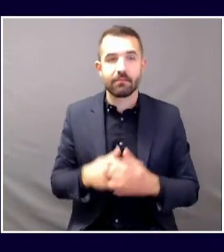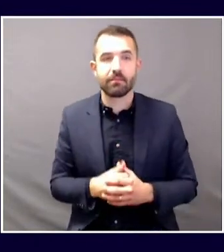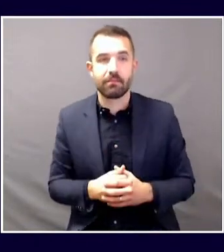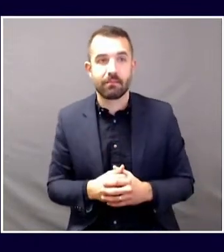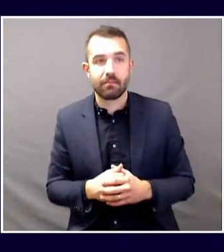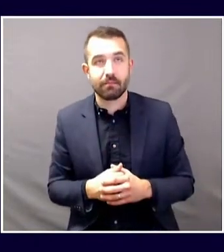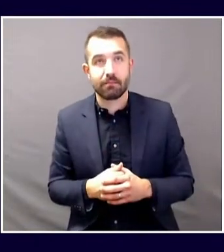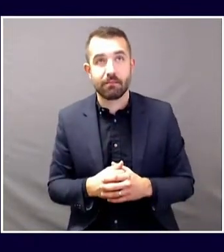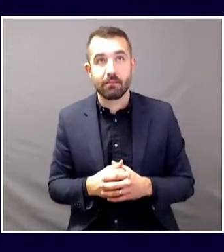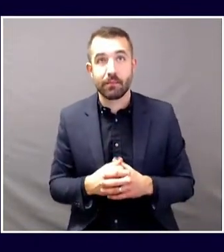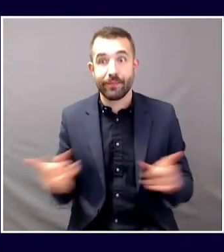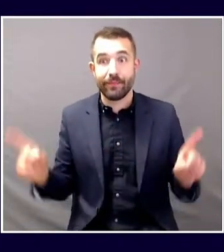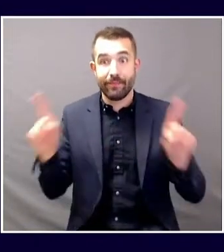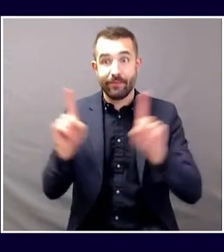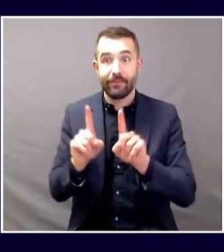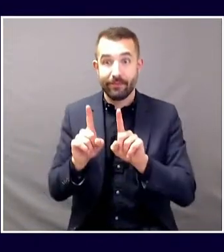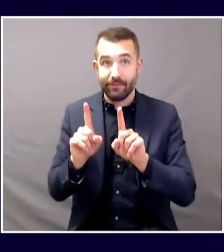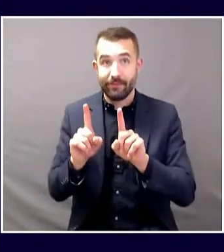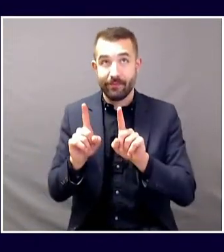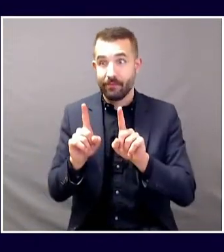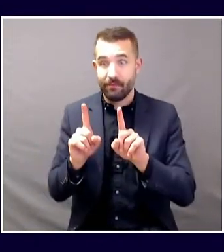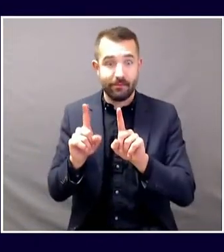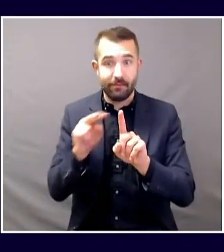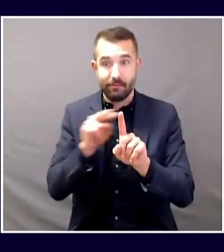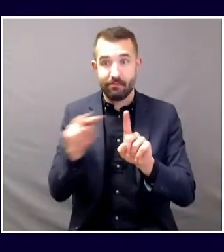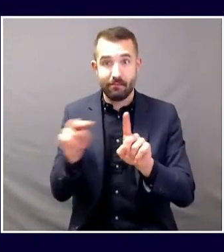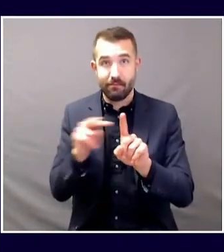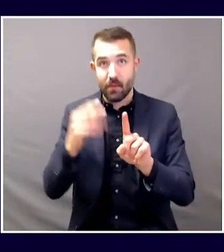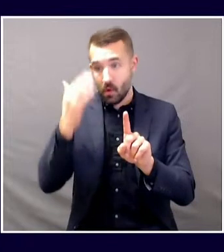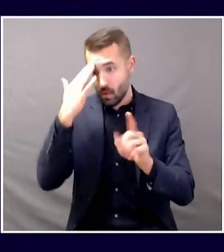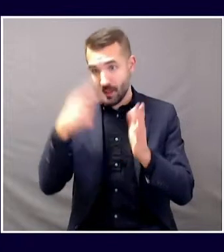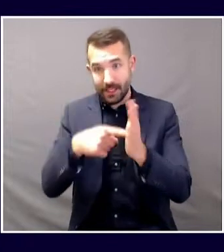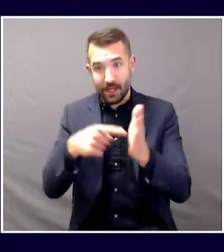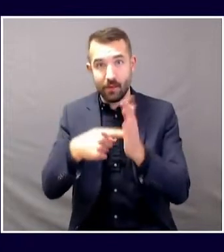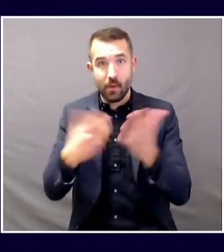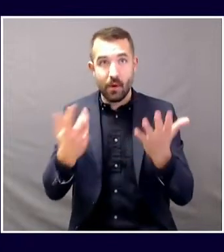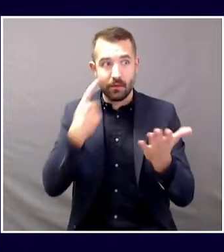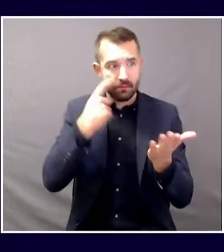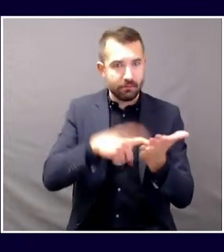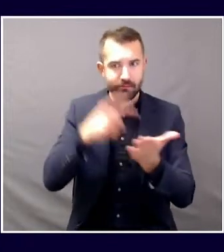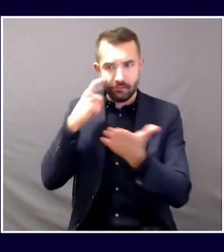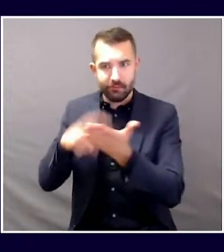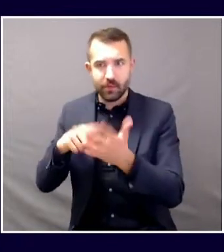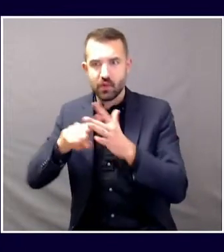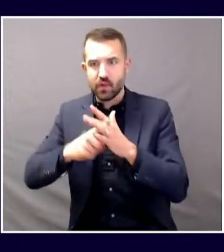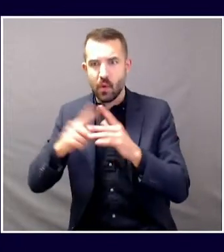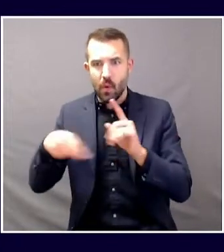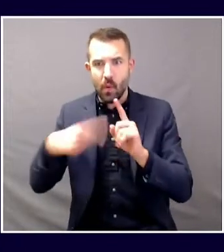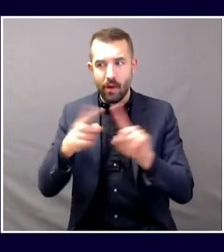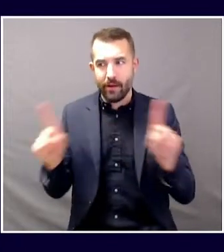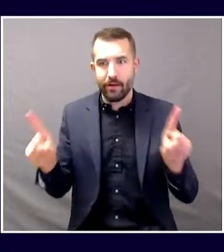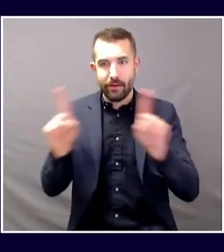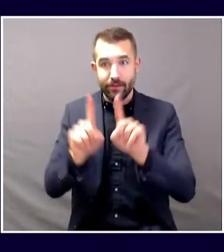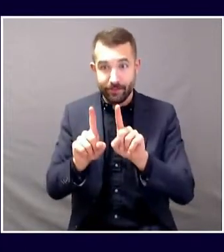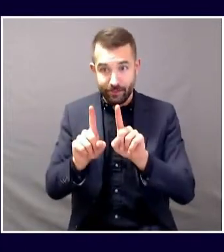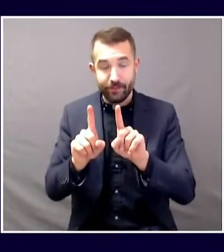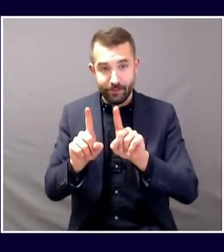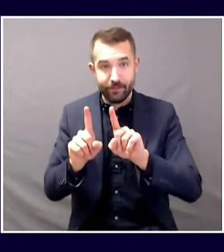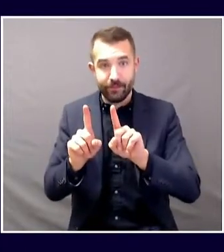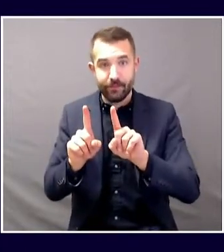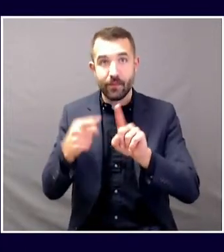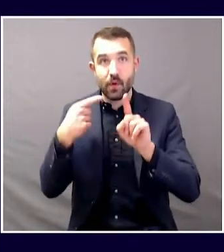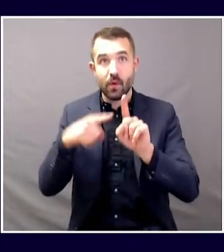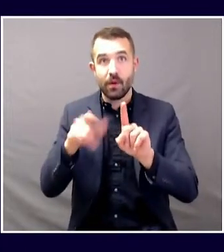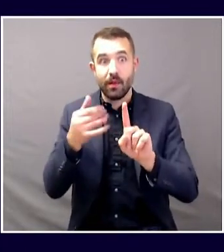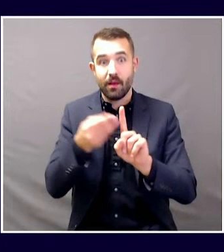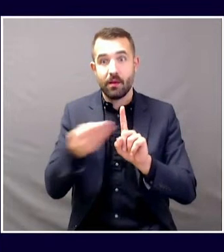B to see if their symptom onset date squares with when we know that they were transmitting virus and whether